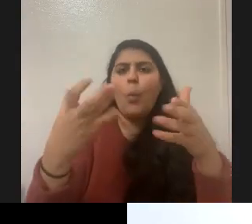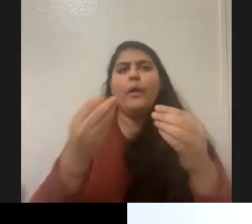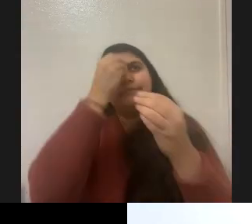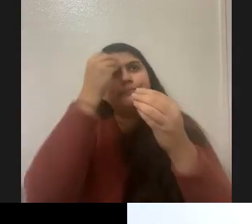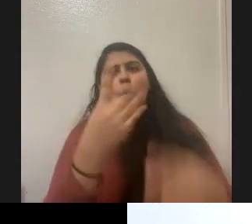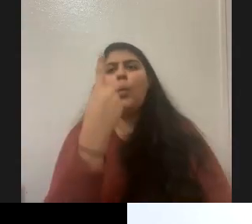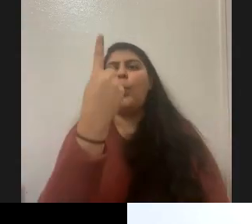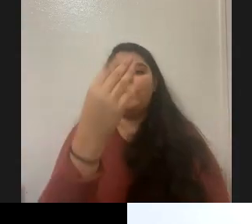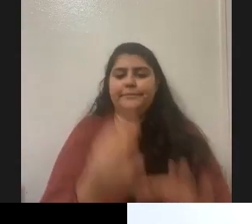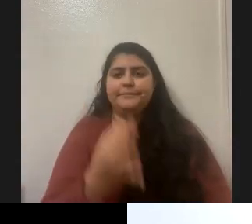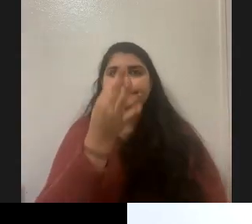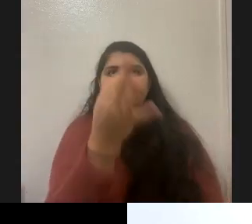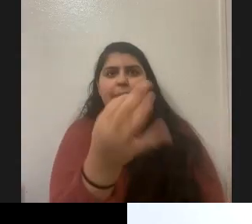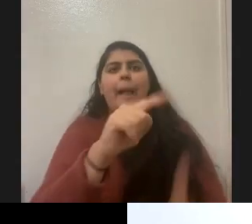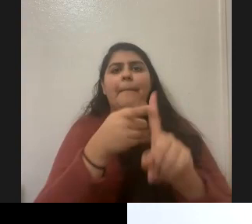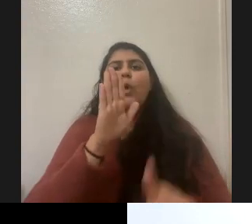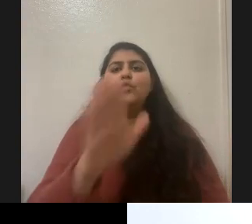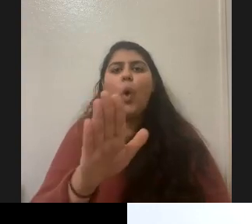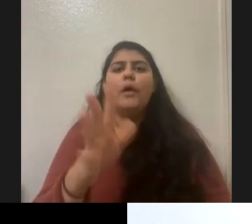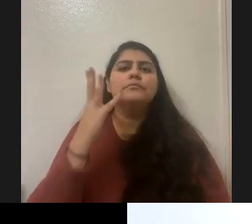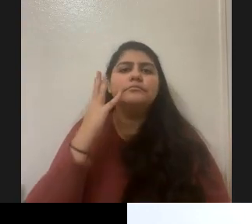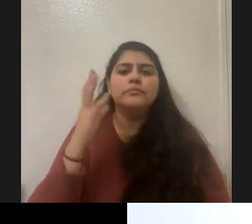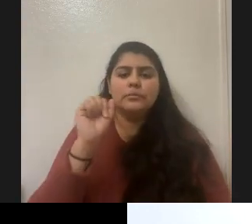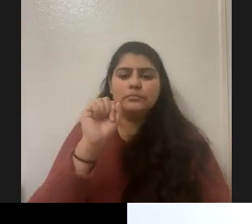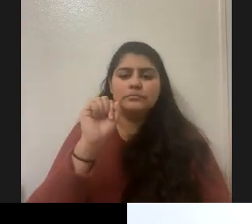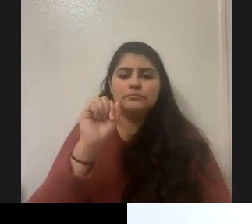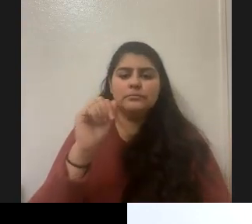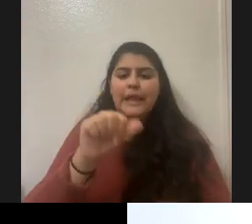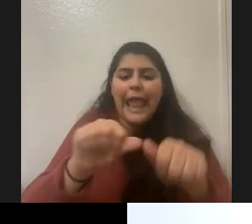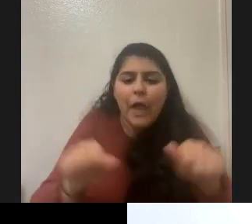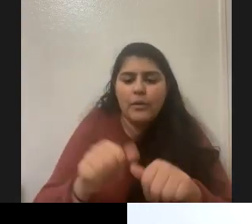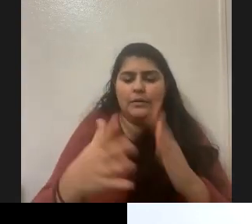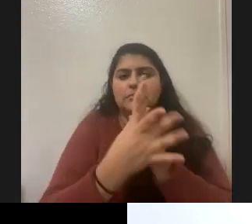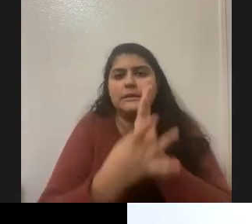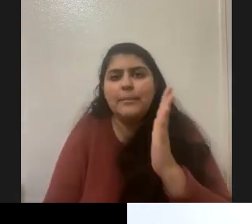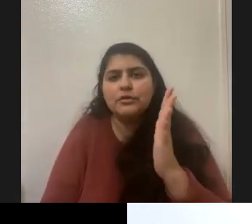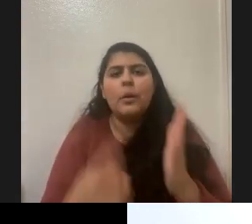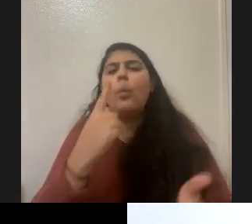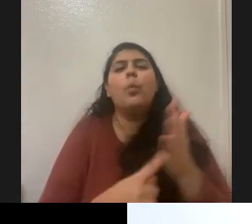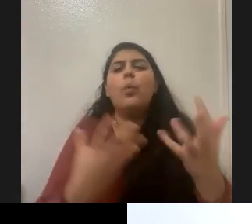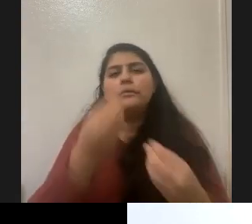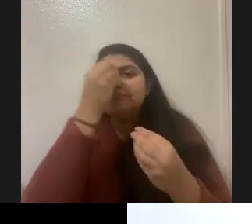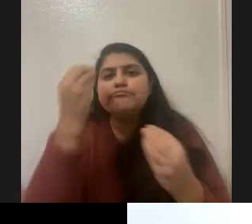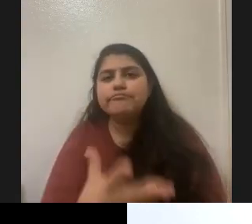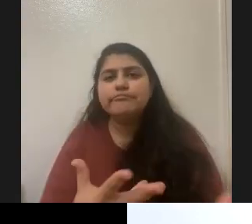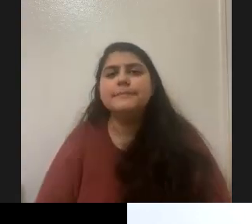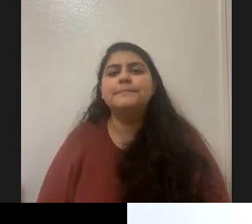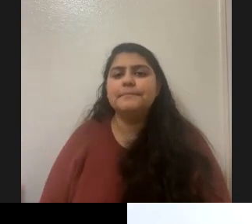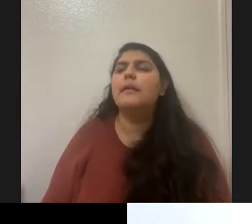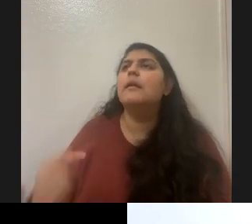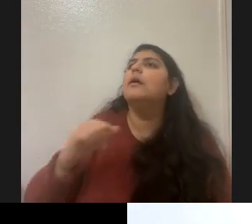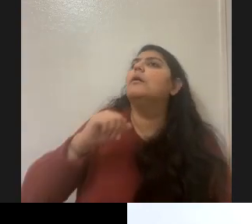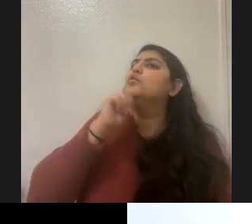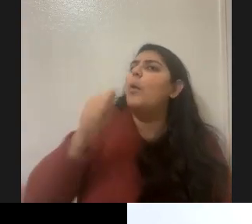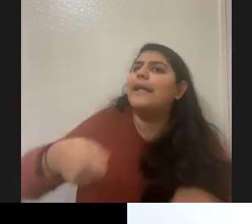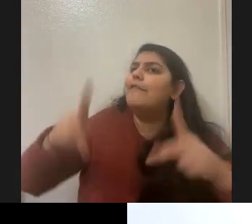of expertise or within your area of expertise, what would that be? I think, you know, don't give up on